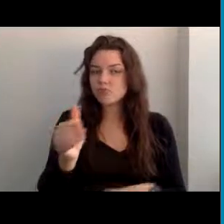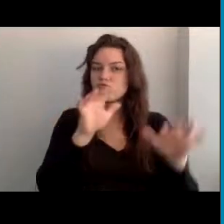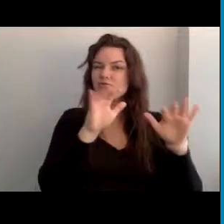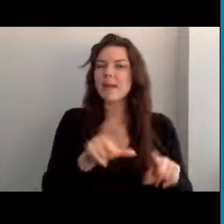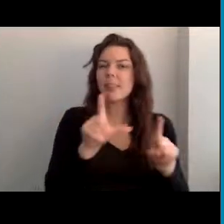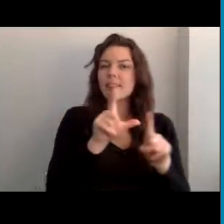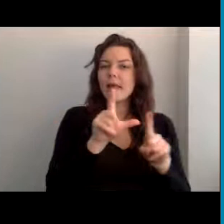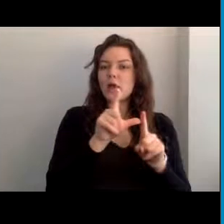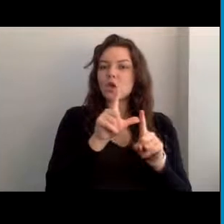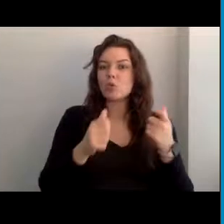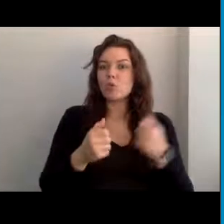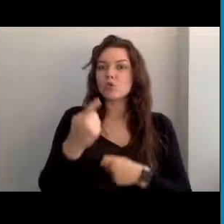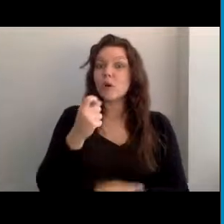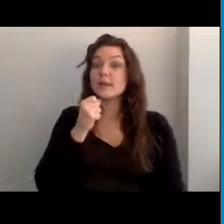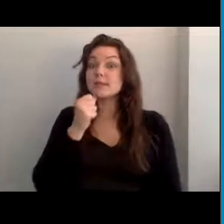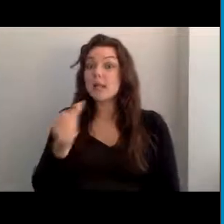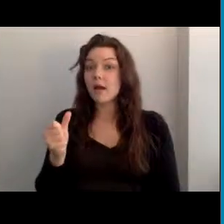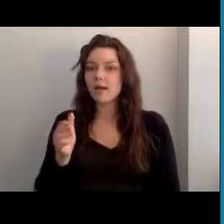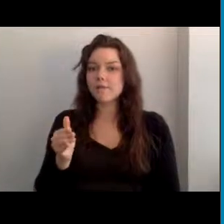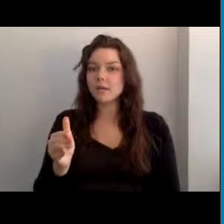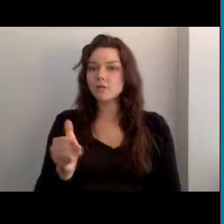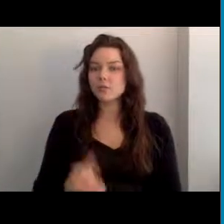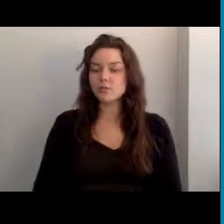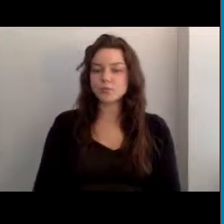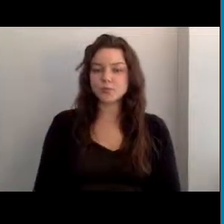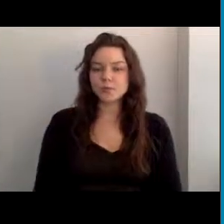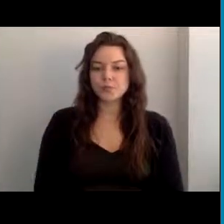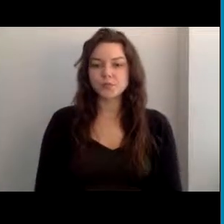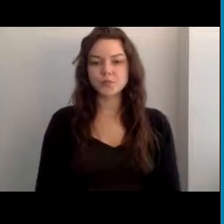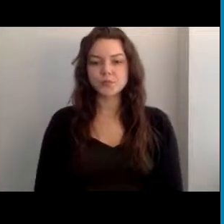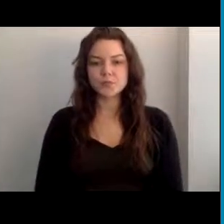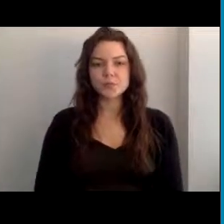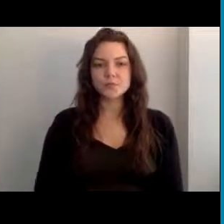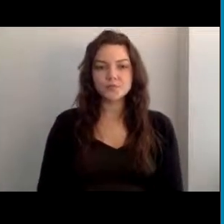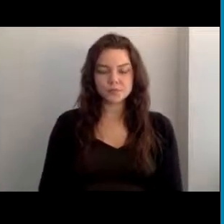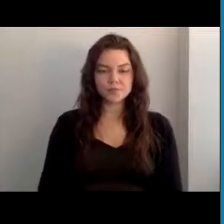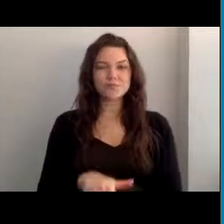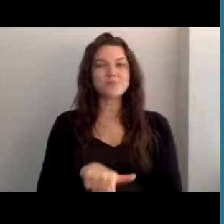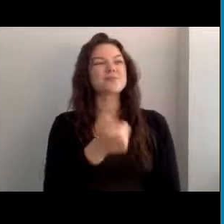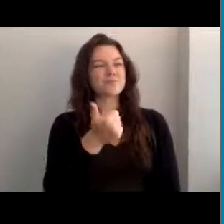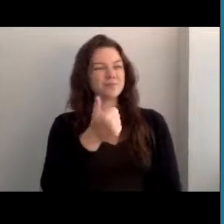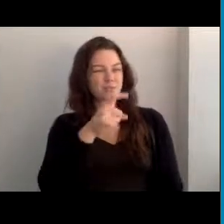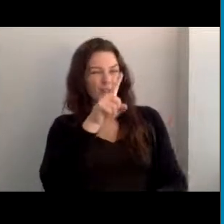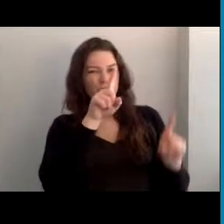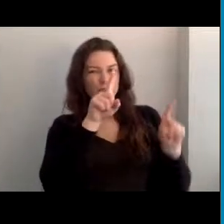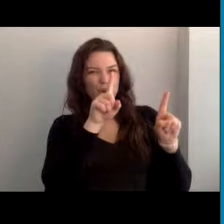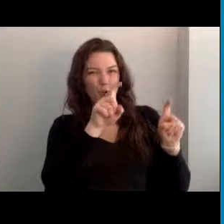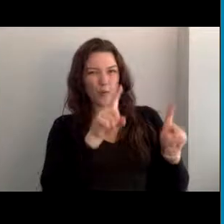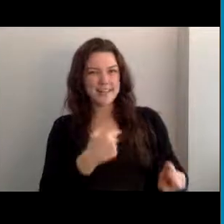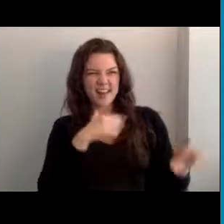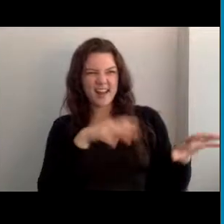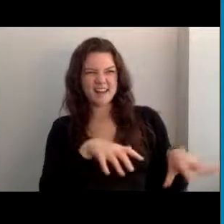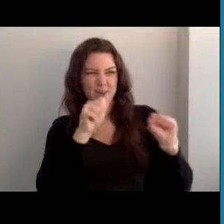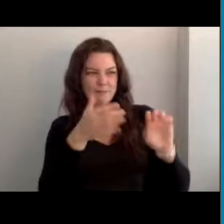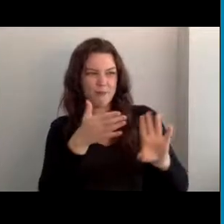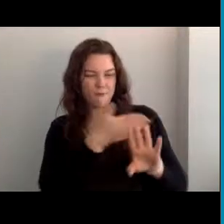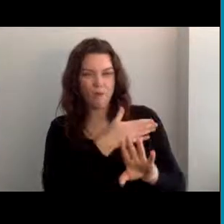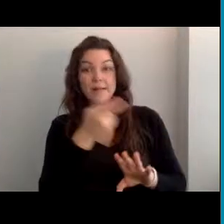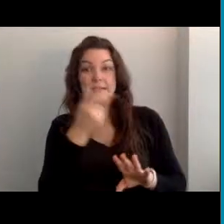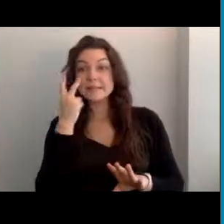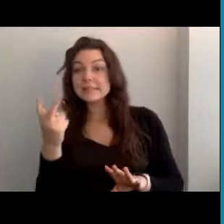the chat box this time. All right, this is another quiz that I took before you just to practice up. So what